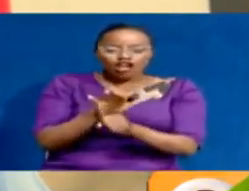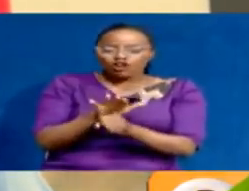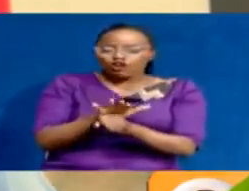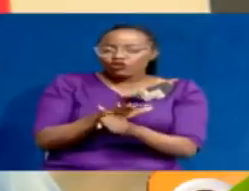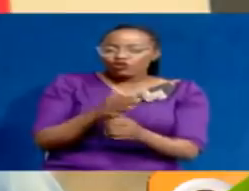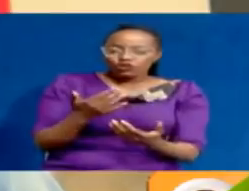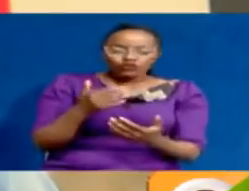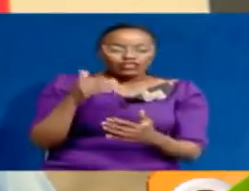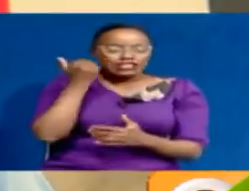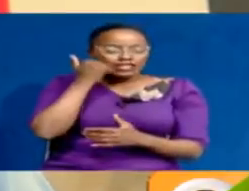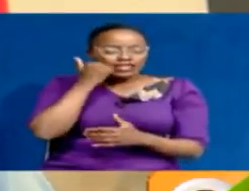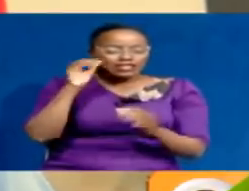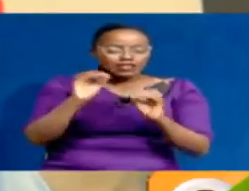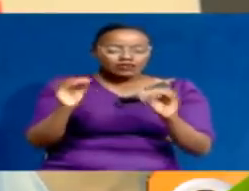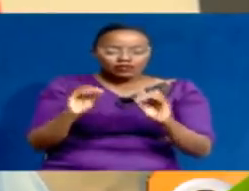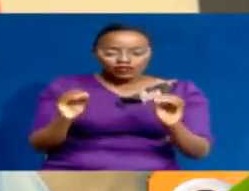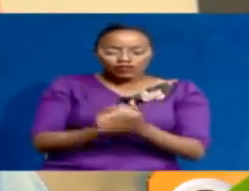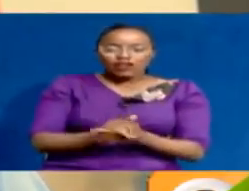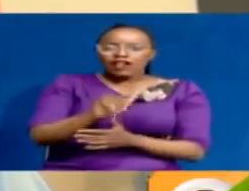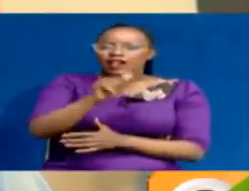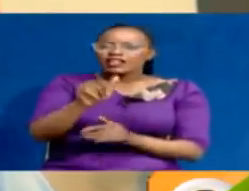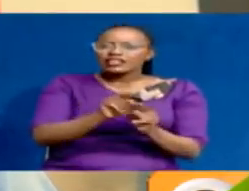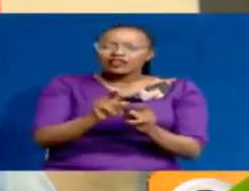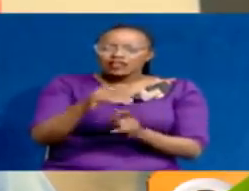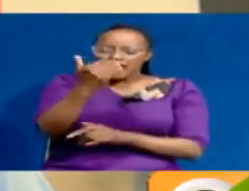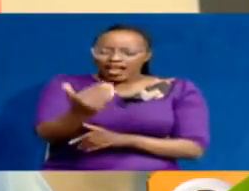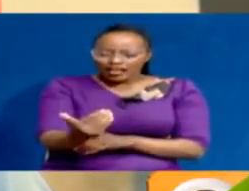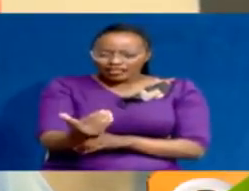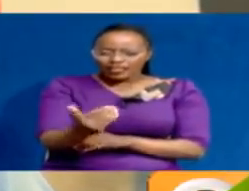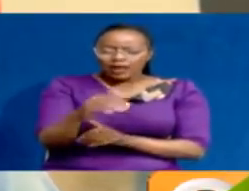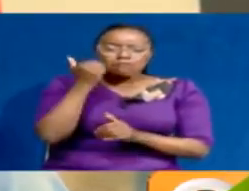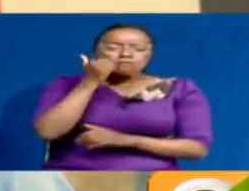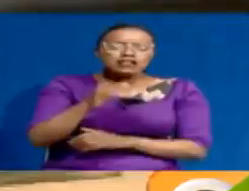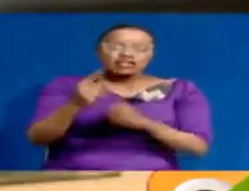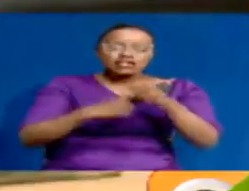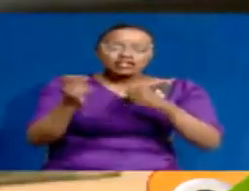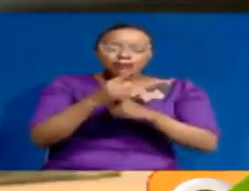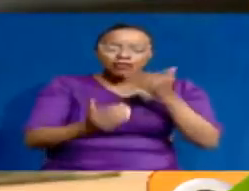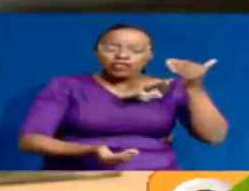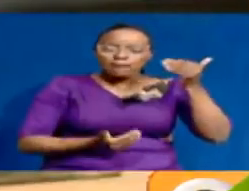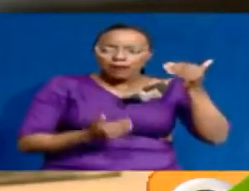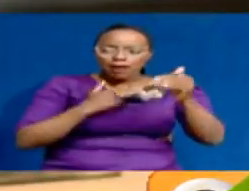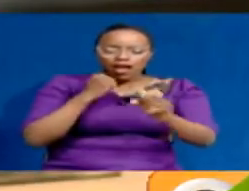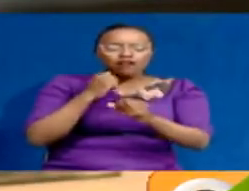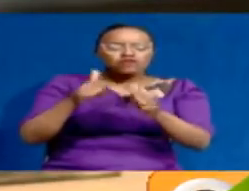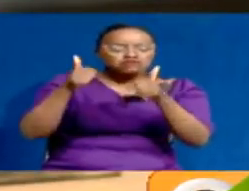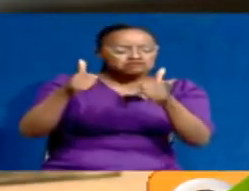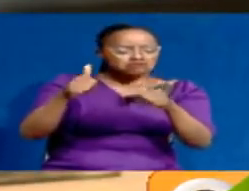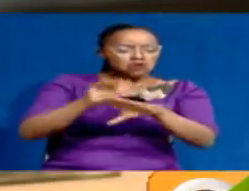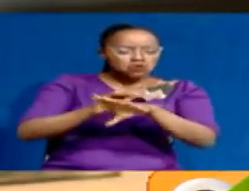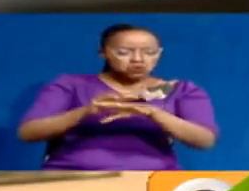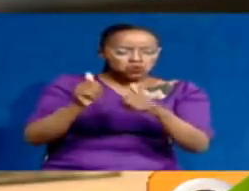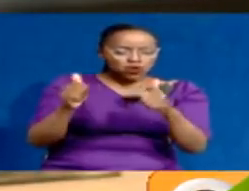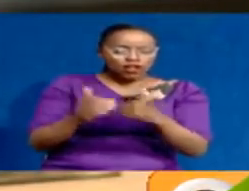of comorbidities. Our youngest patient is a 6-month-old baby, also has done extremely well.